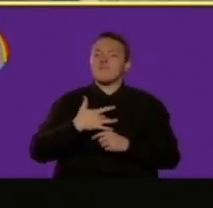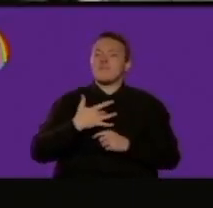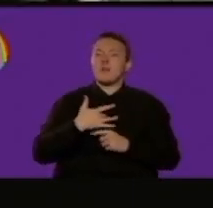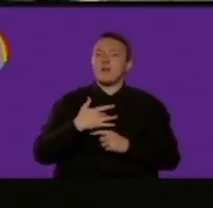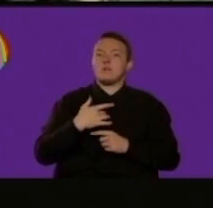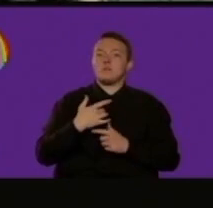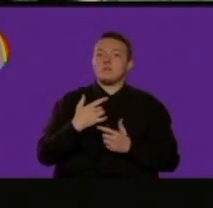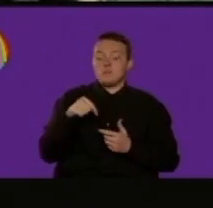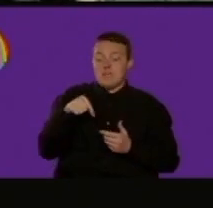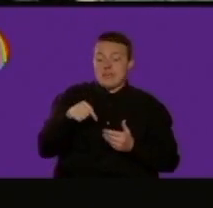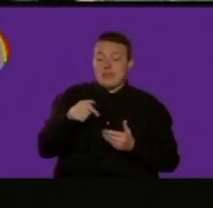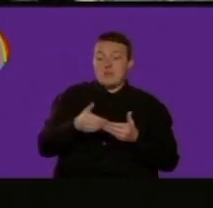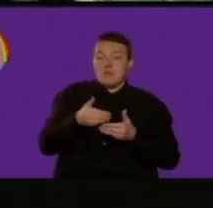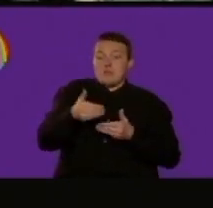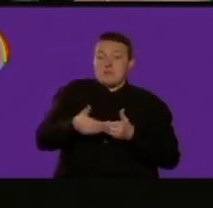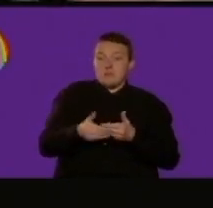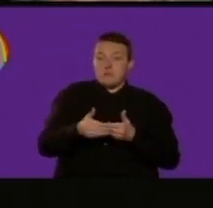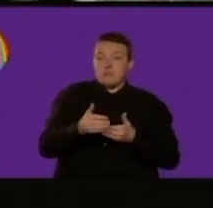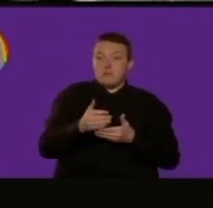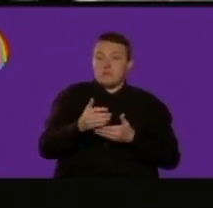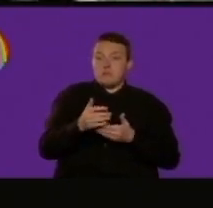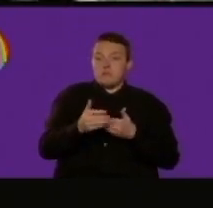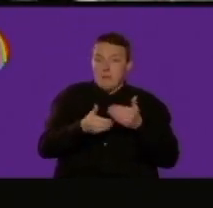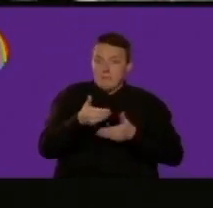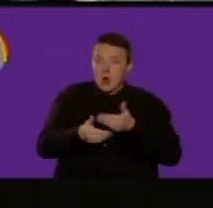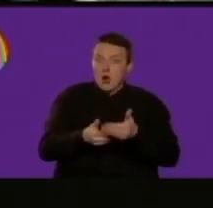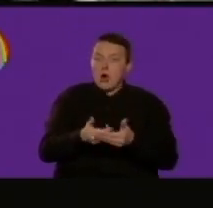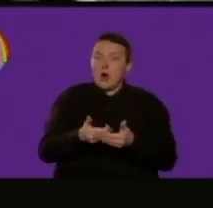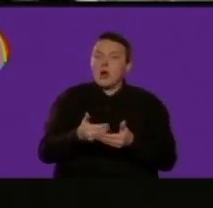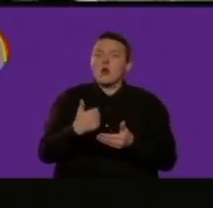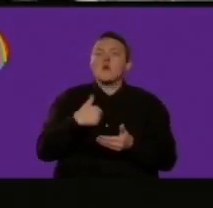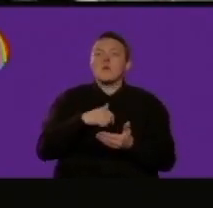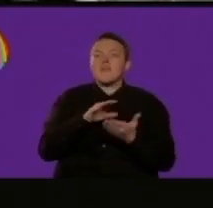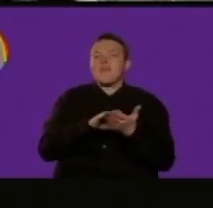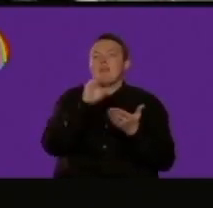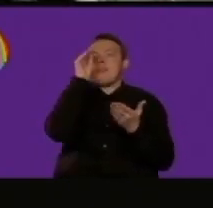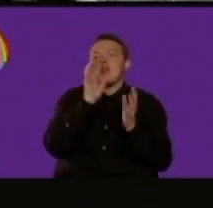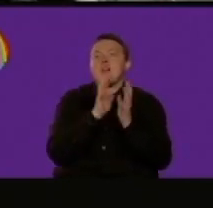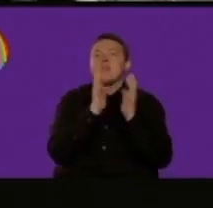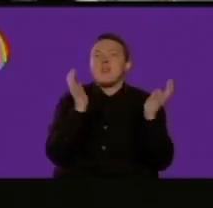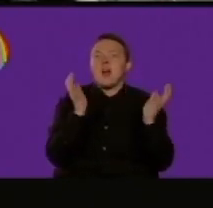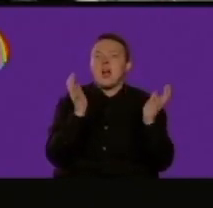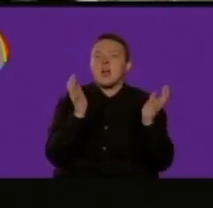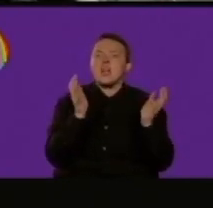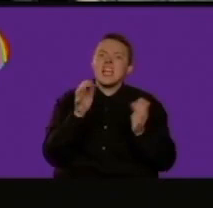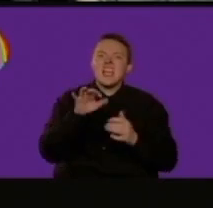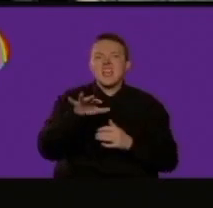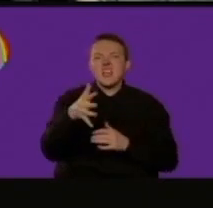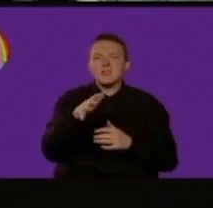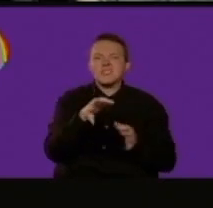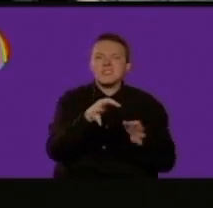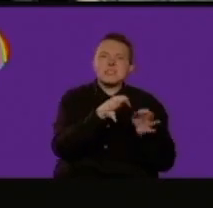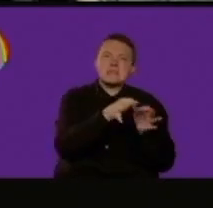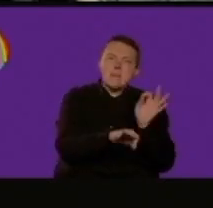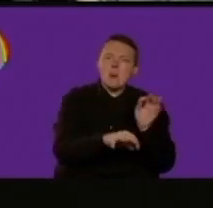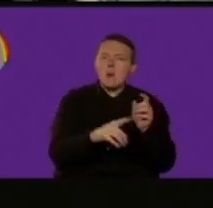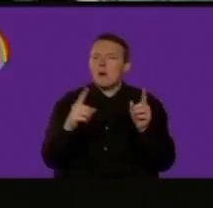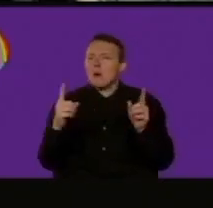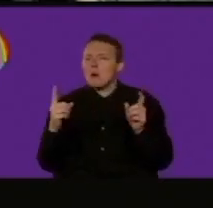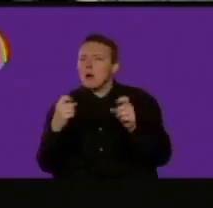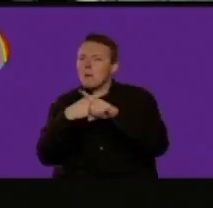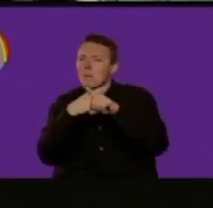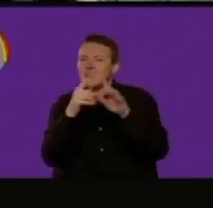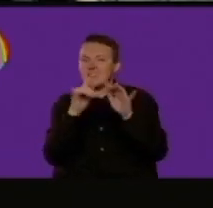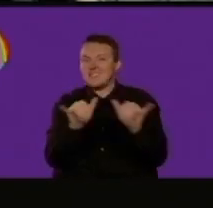explorar estos temas sociales? Since what is the starting age to explore these social issues? Well, we have done this